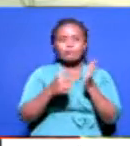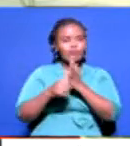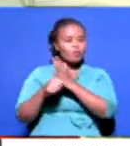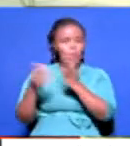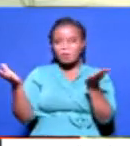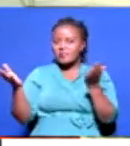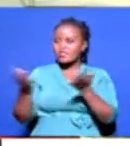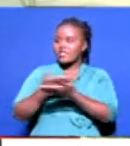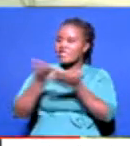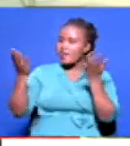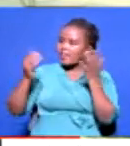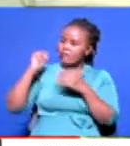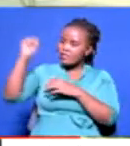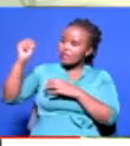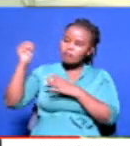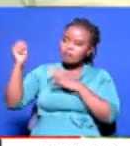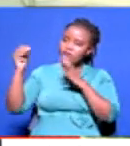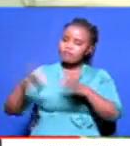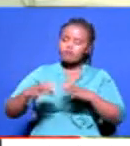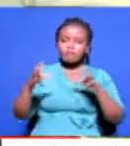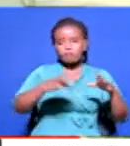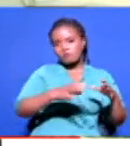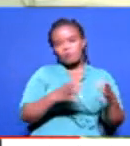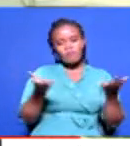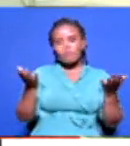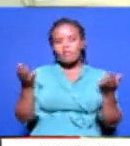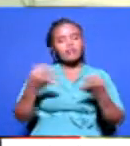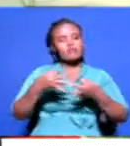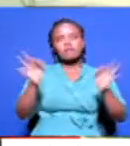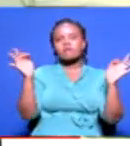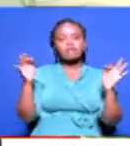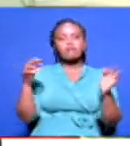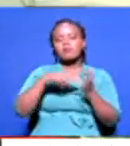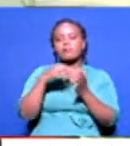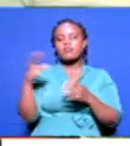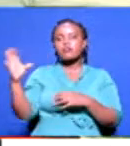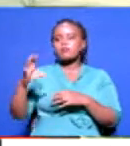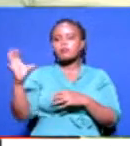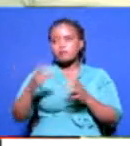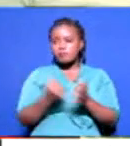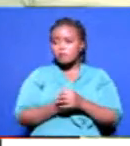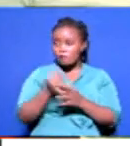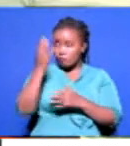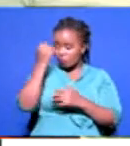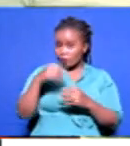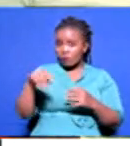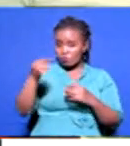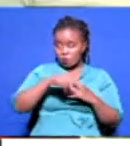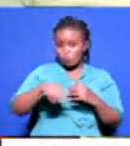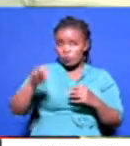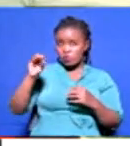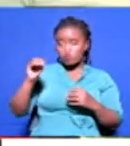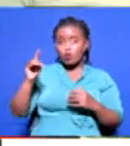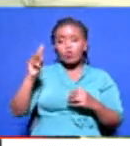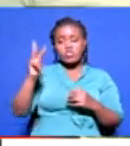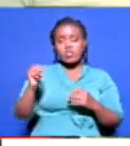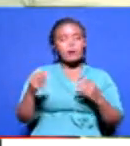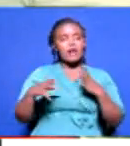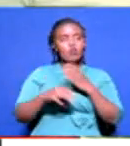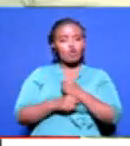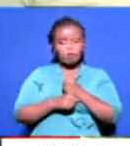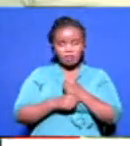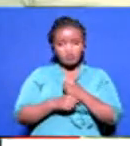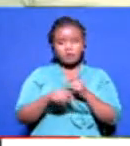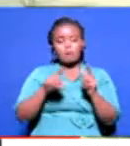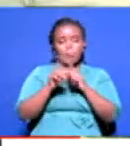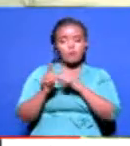party, because you see, from the side of ODM, we are very confident because of the work we have done as a party, building this party and